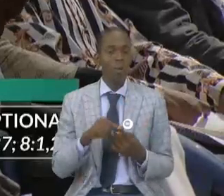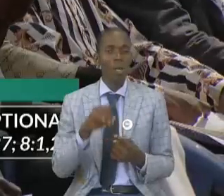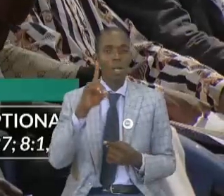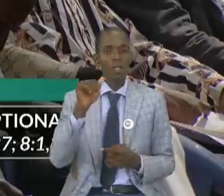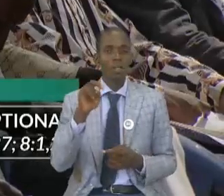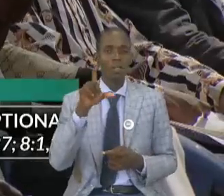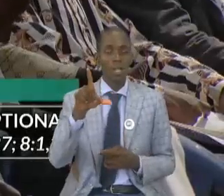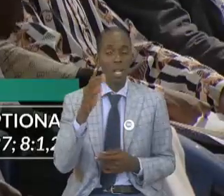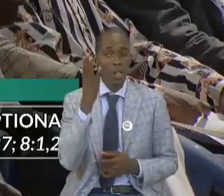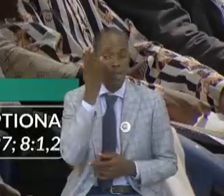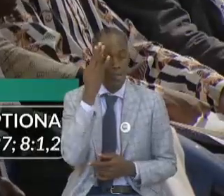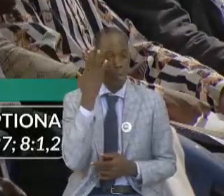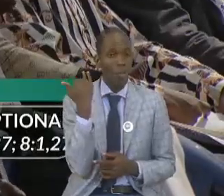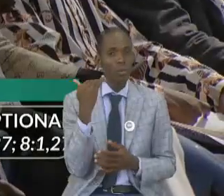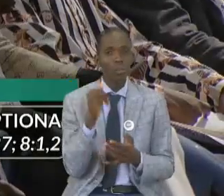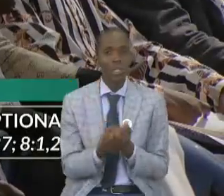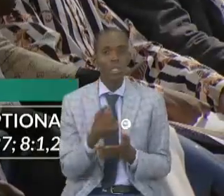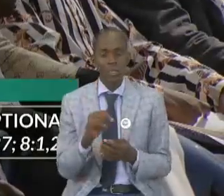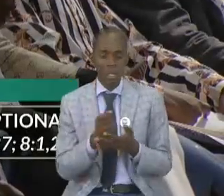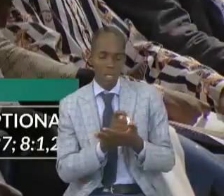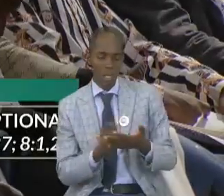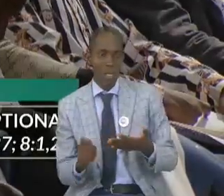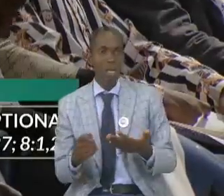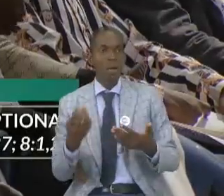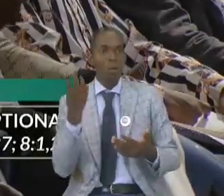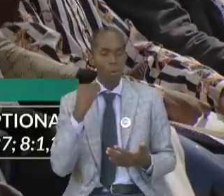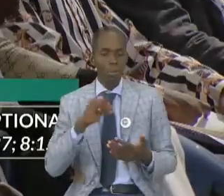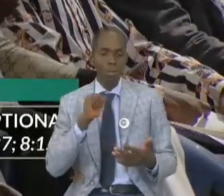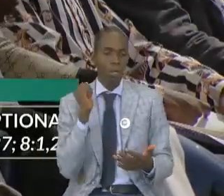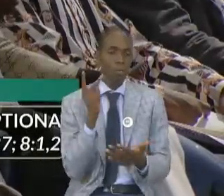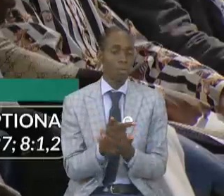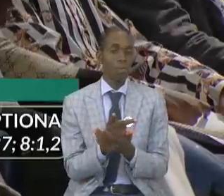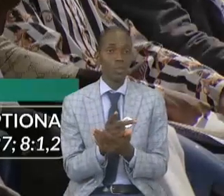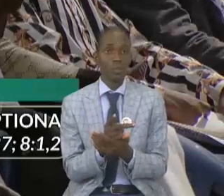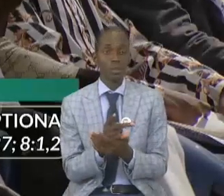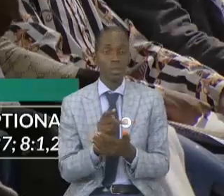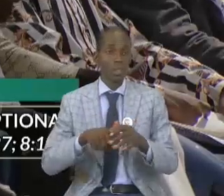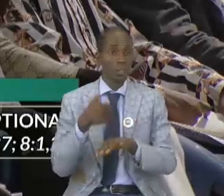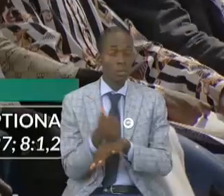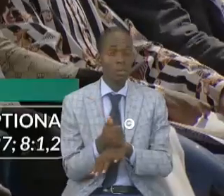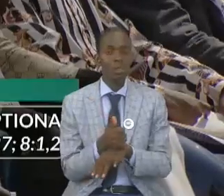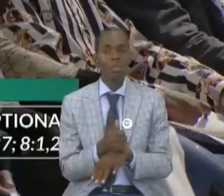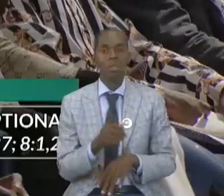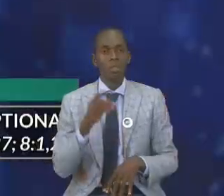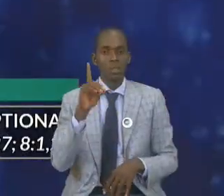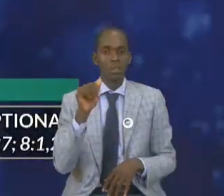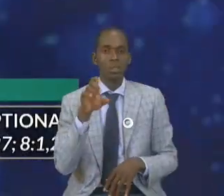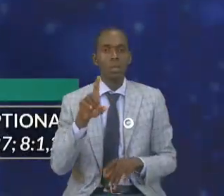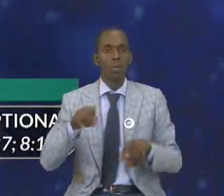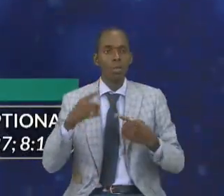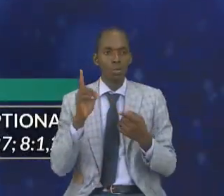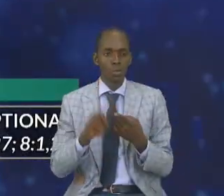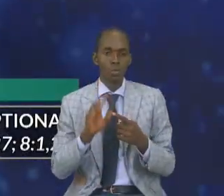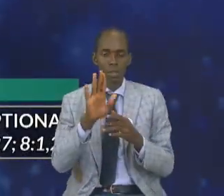knew that the writing was signed, and he went into his